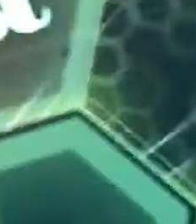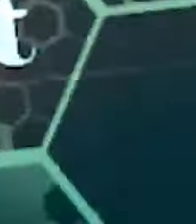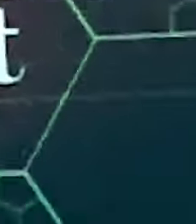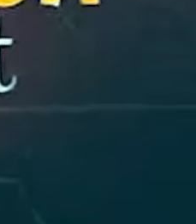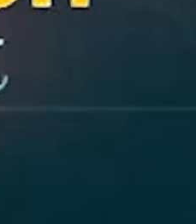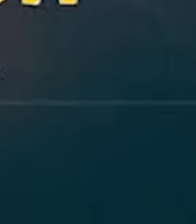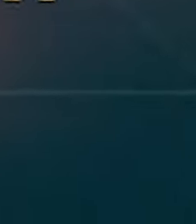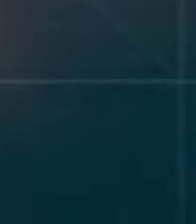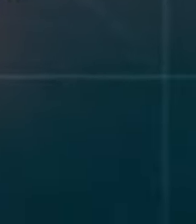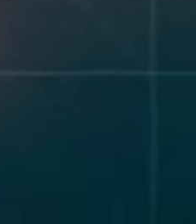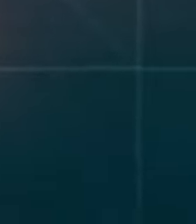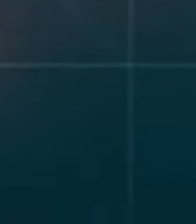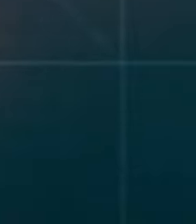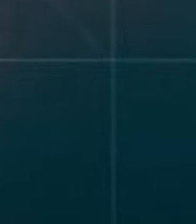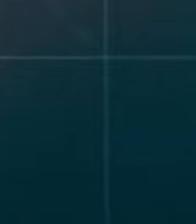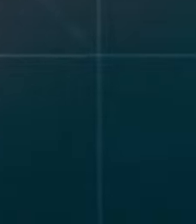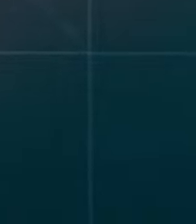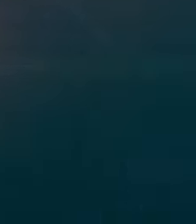theme,